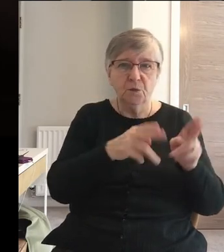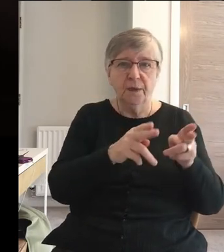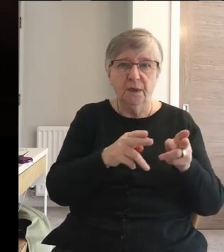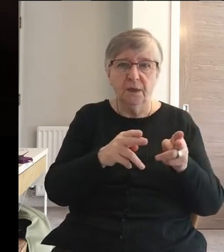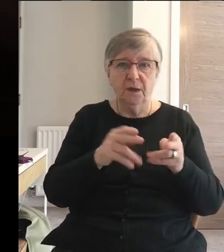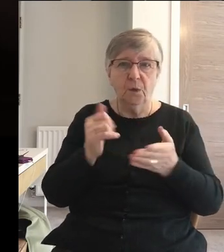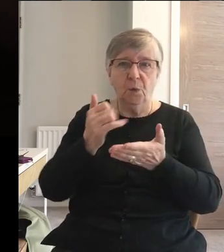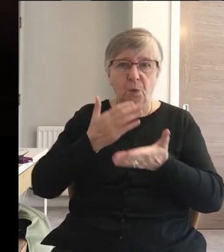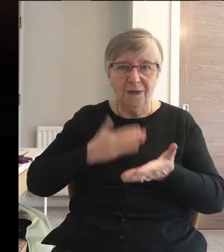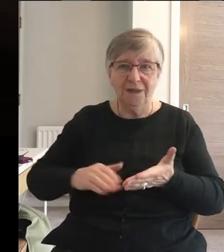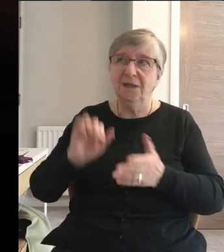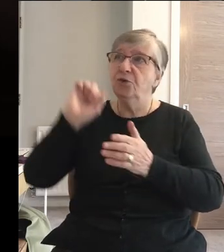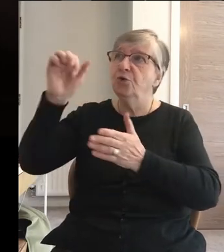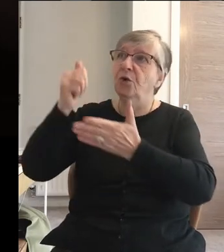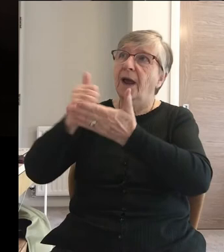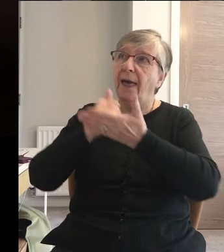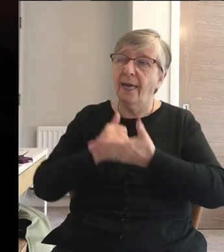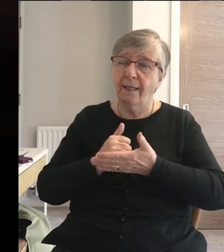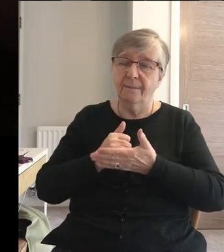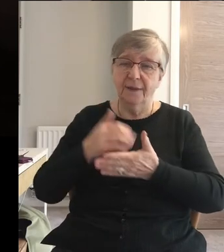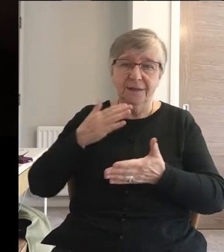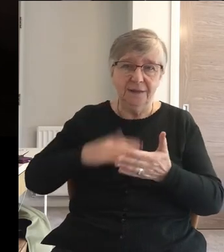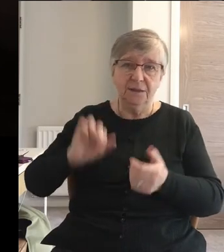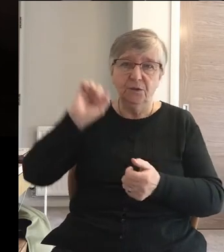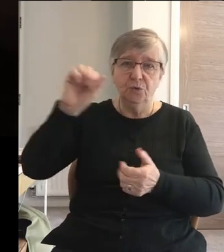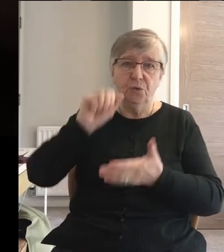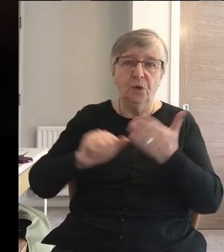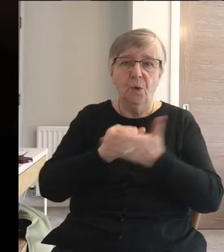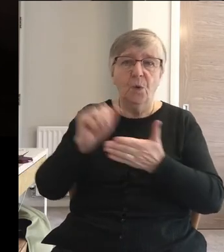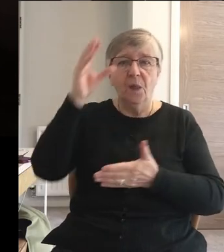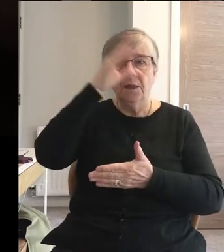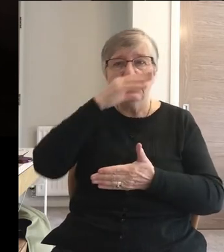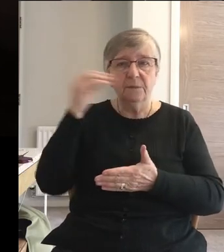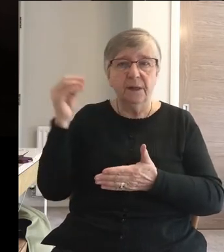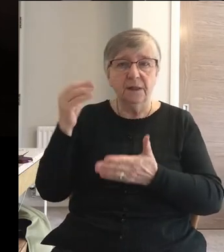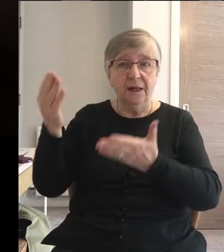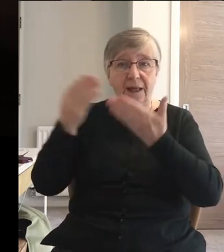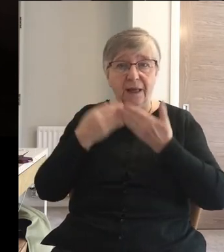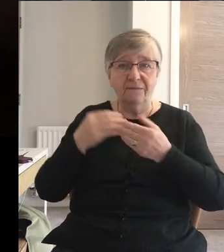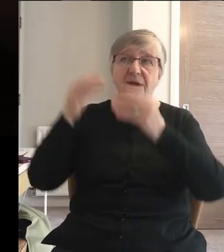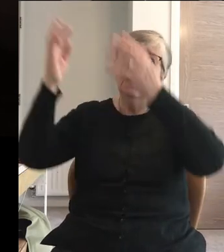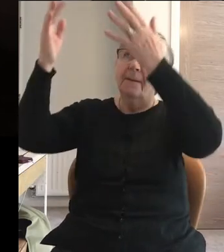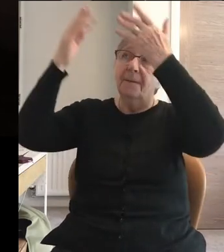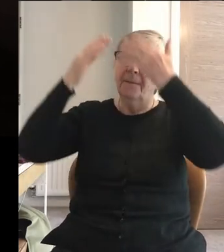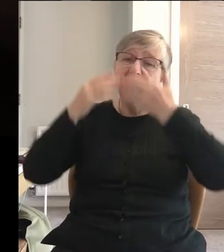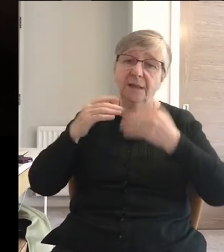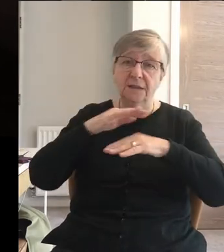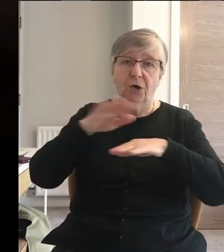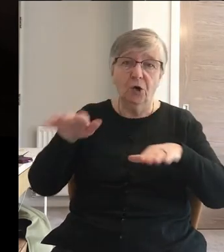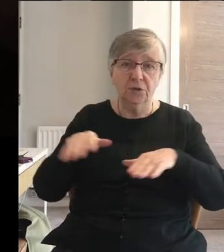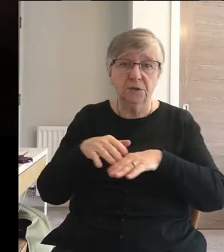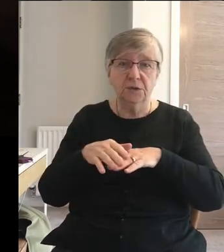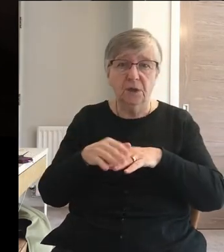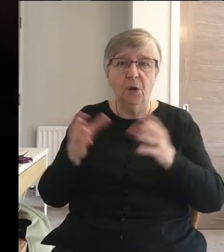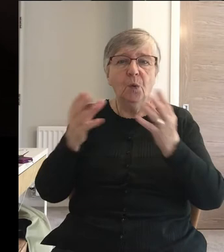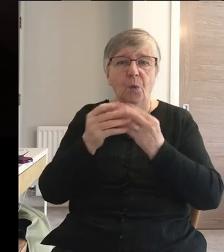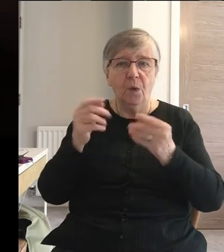We need help to do that. We need your Holy Spirit given at Pentecost with